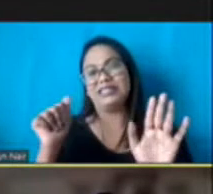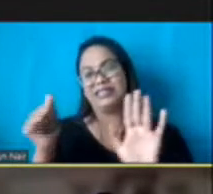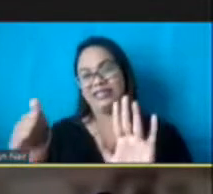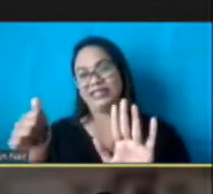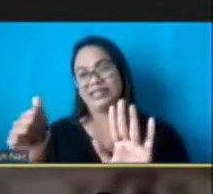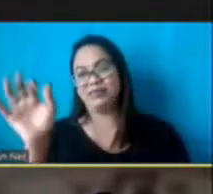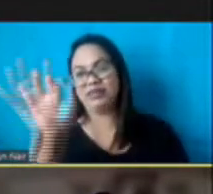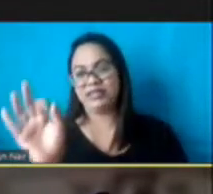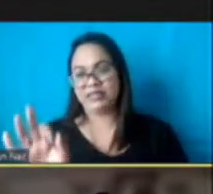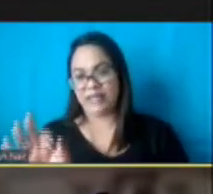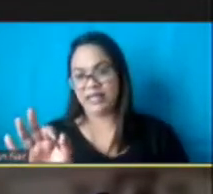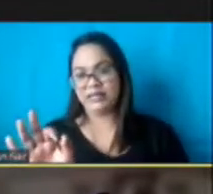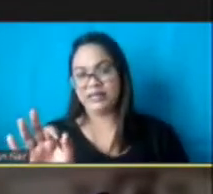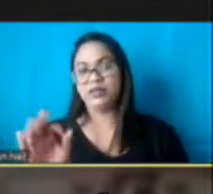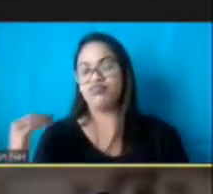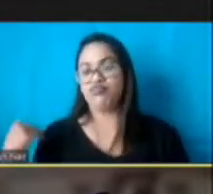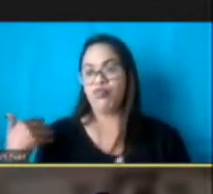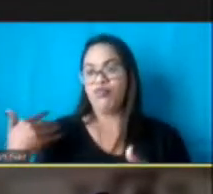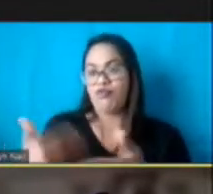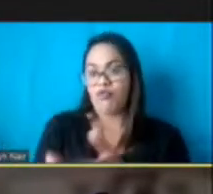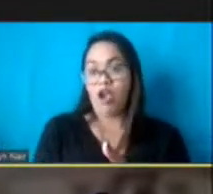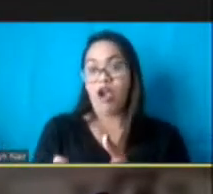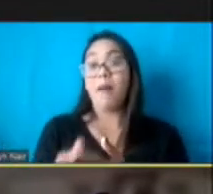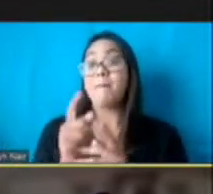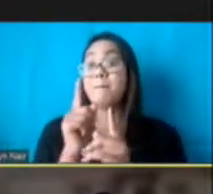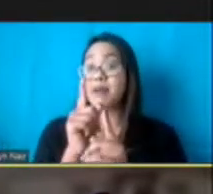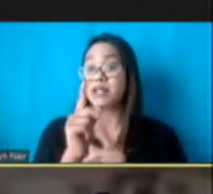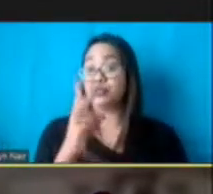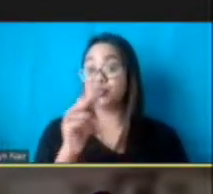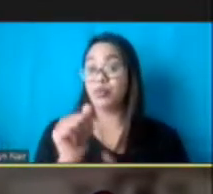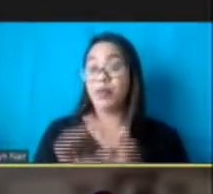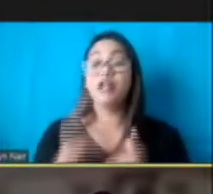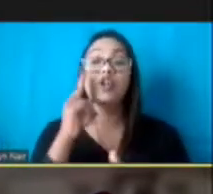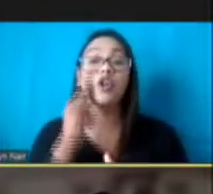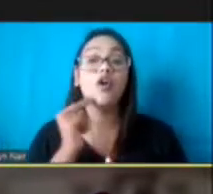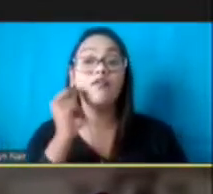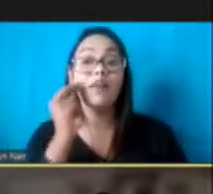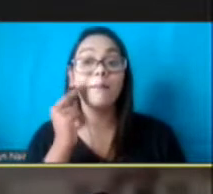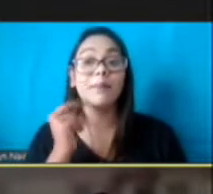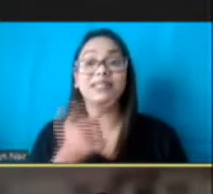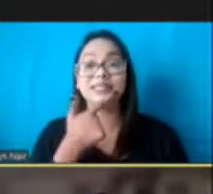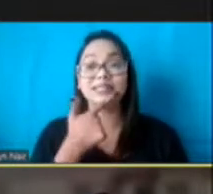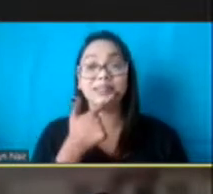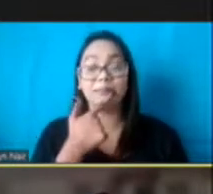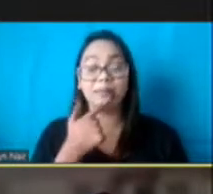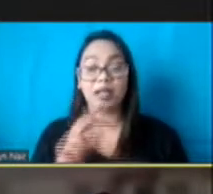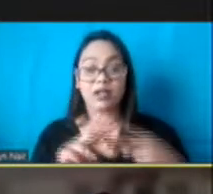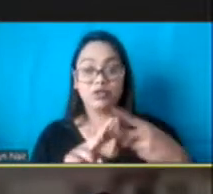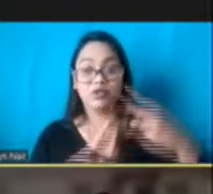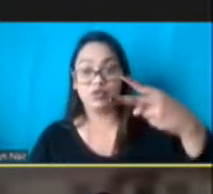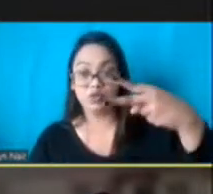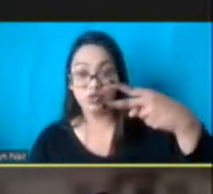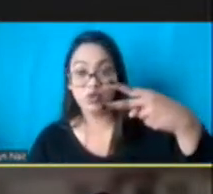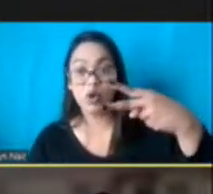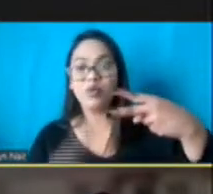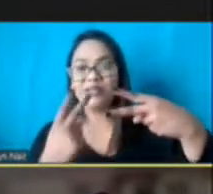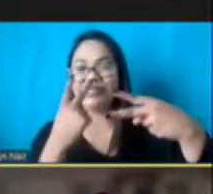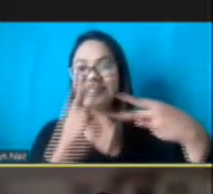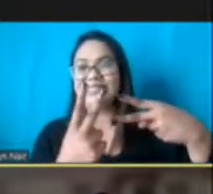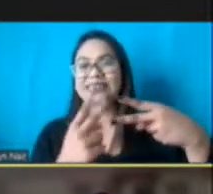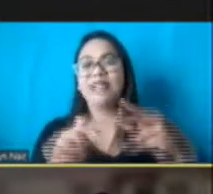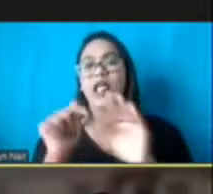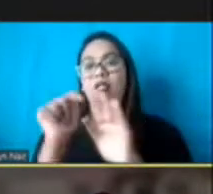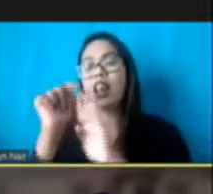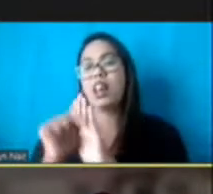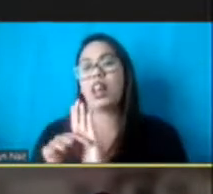each wave period. However, in the last 2 months, November and December, you can see a lower proportion of admissions are severe.